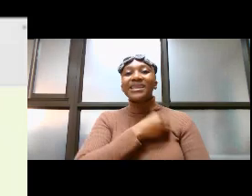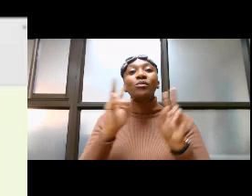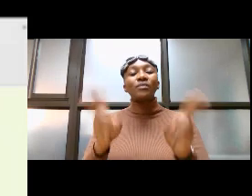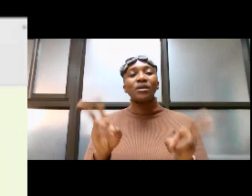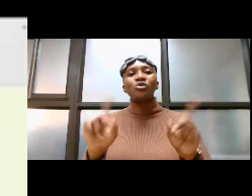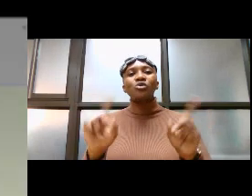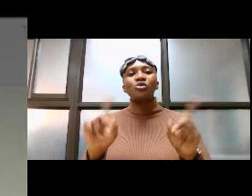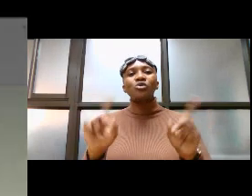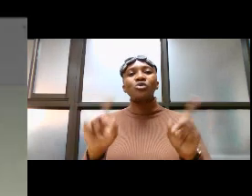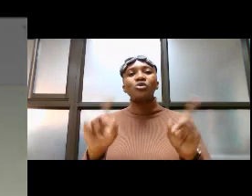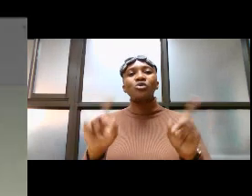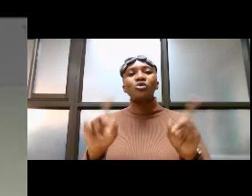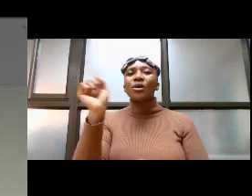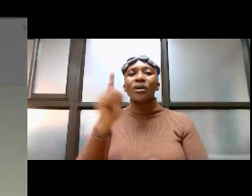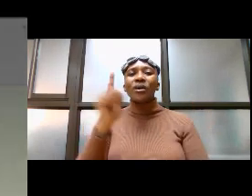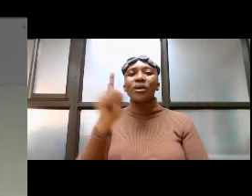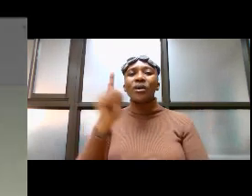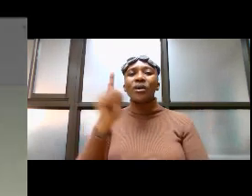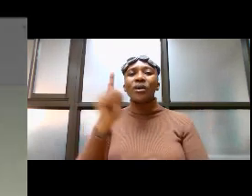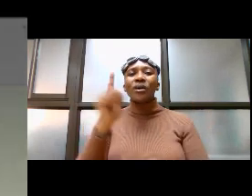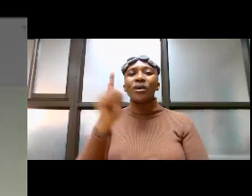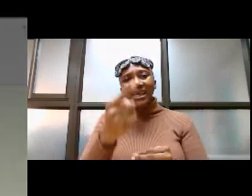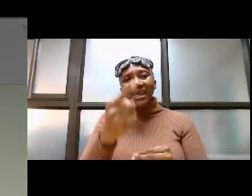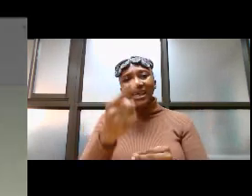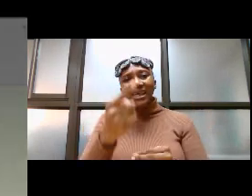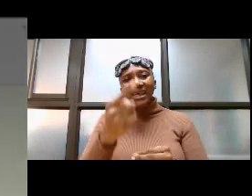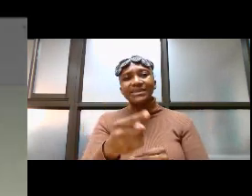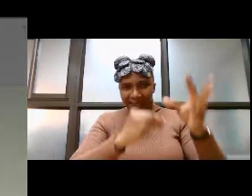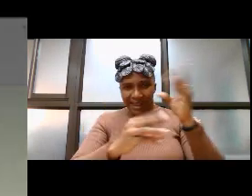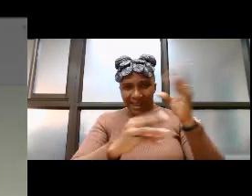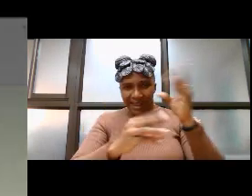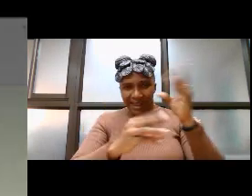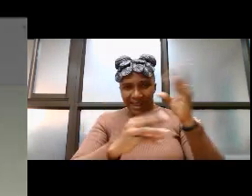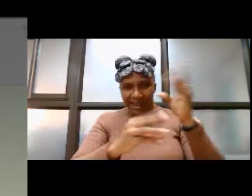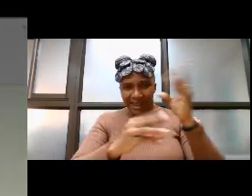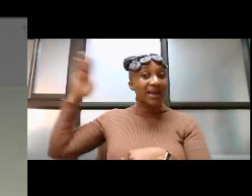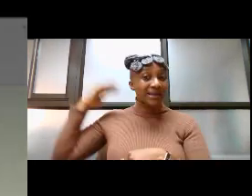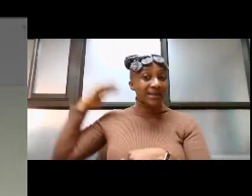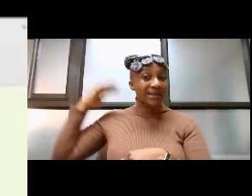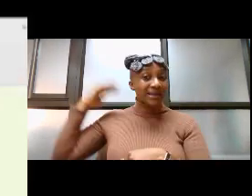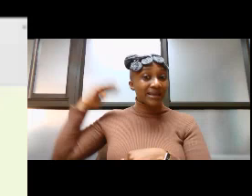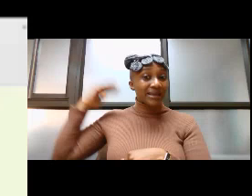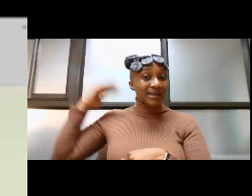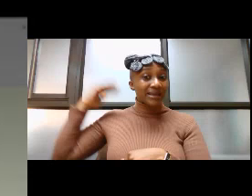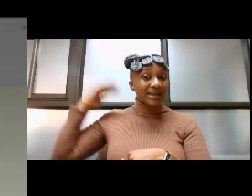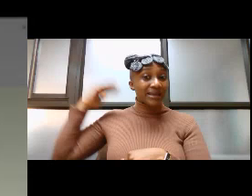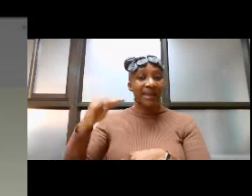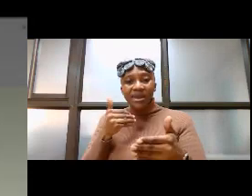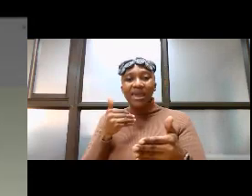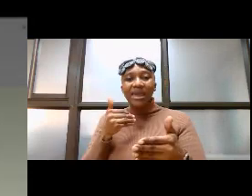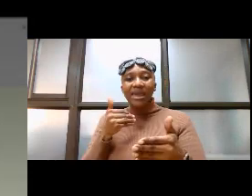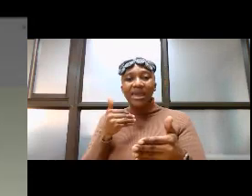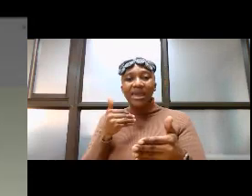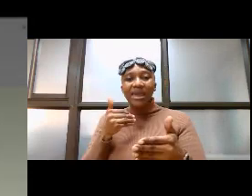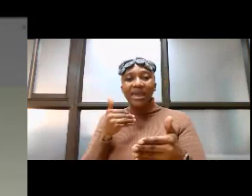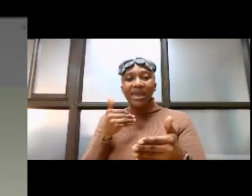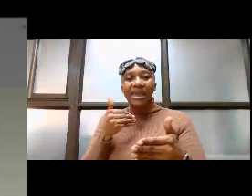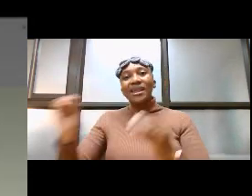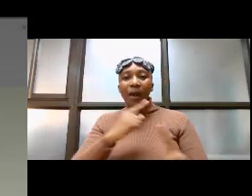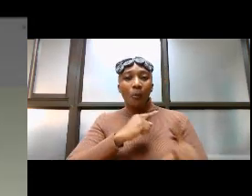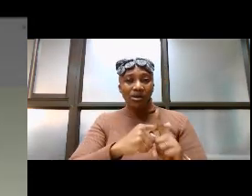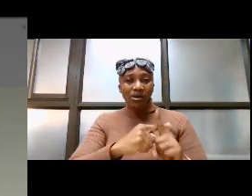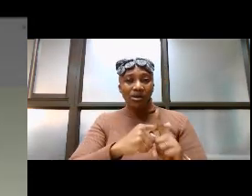things to learn from the past. Past had its positives, like pre-colonial Africa had its positives,